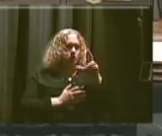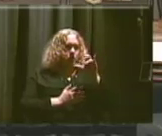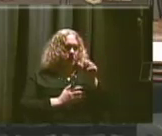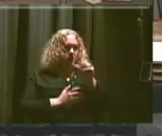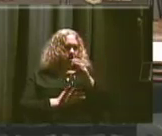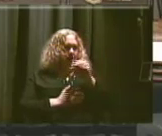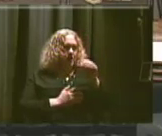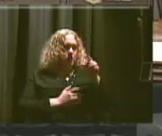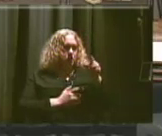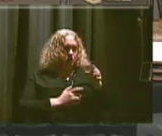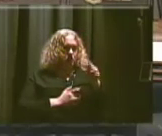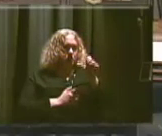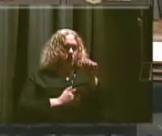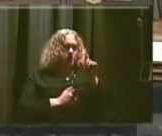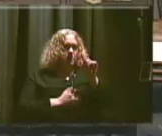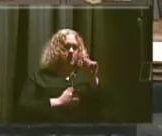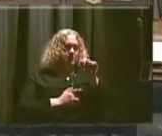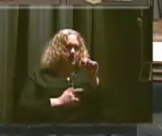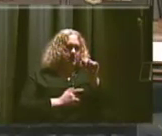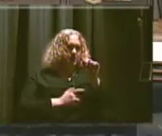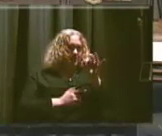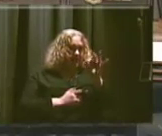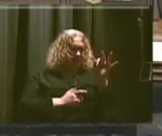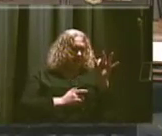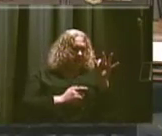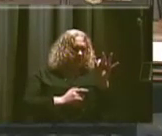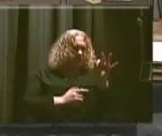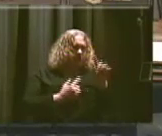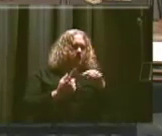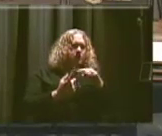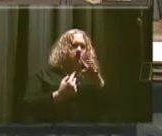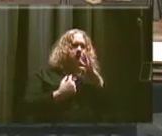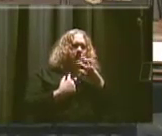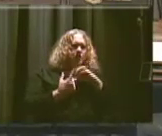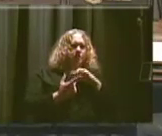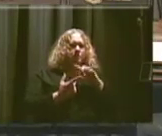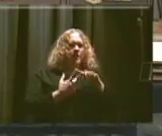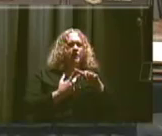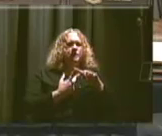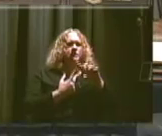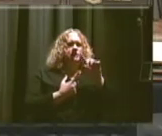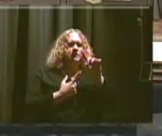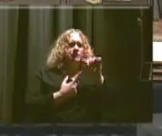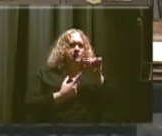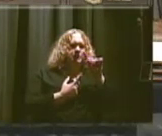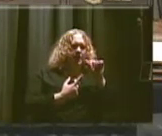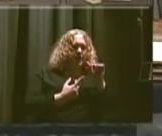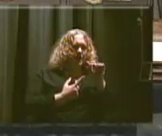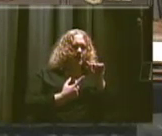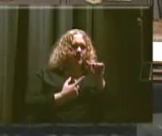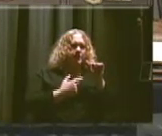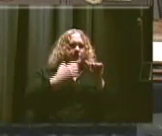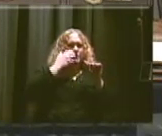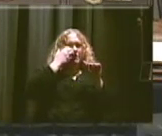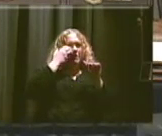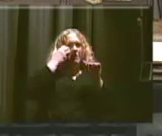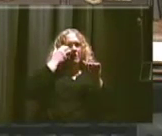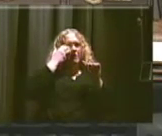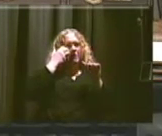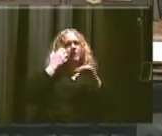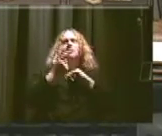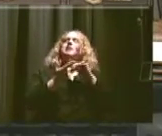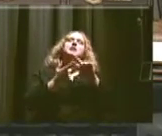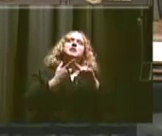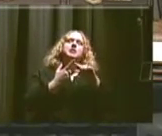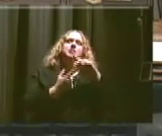organized with Teresa Reno Weber to come and talk about data and Next week. Okay, great. And then policy